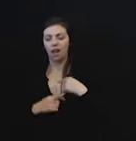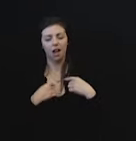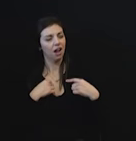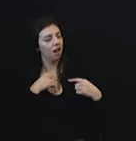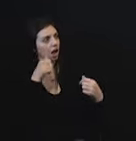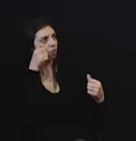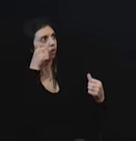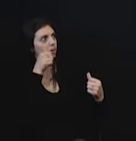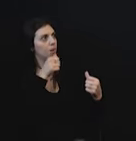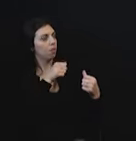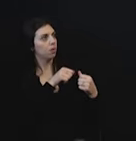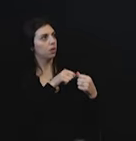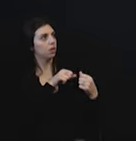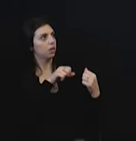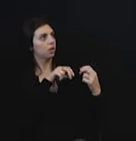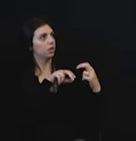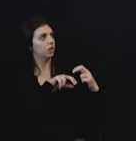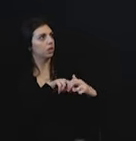in fear.